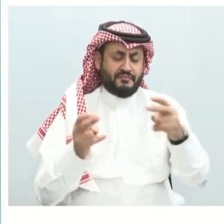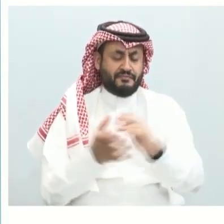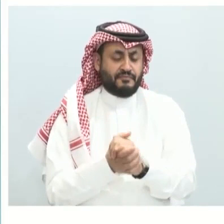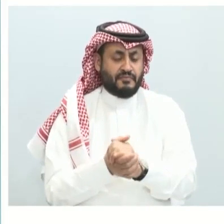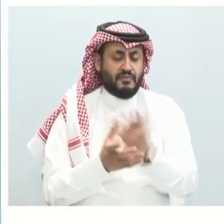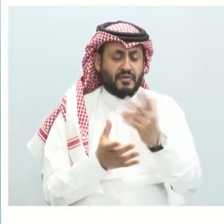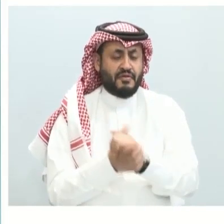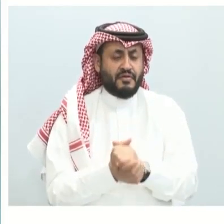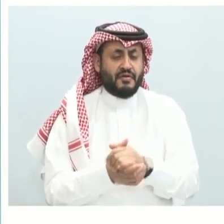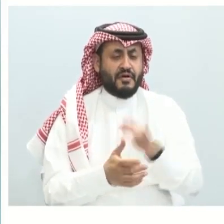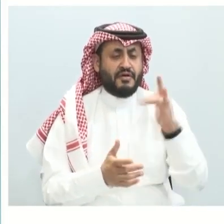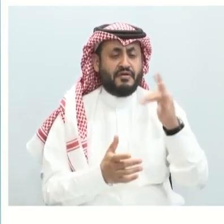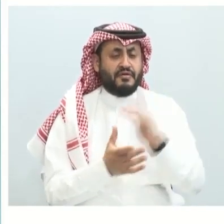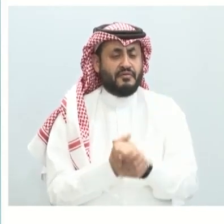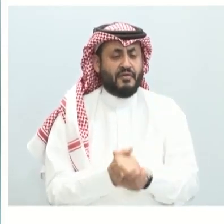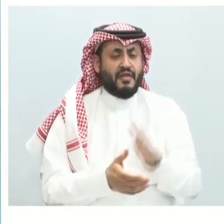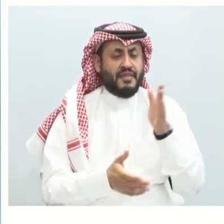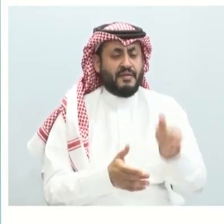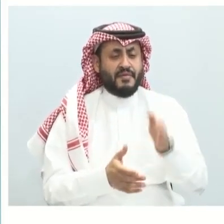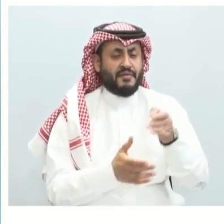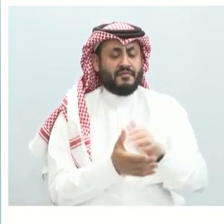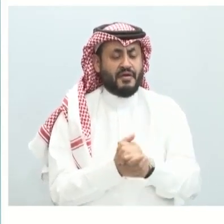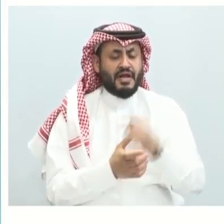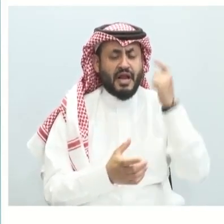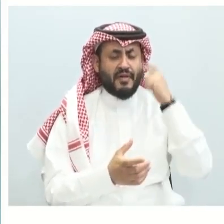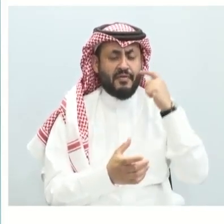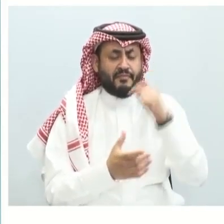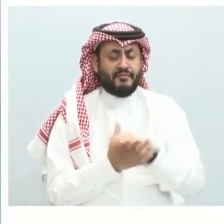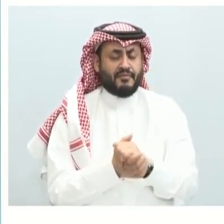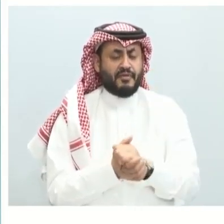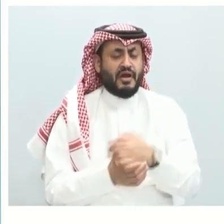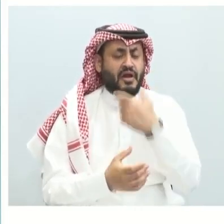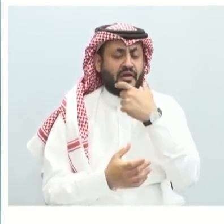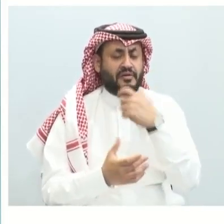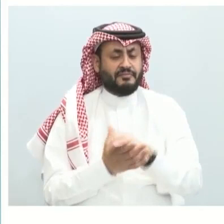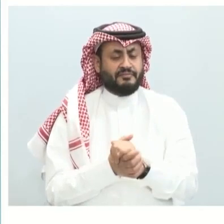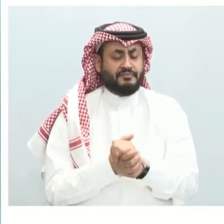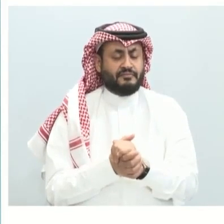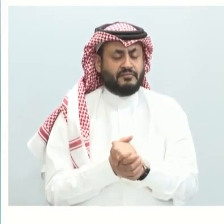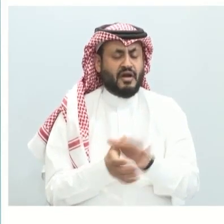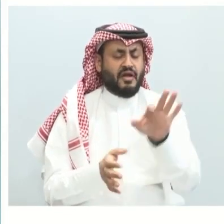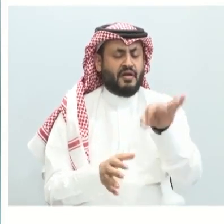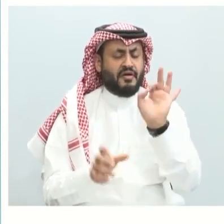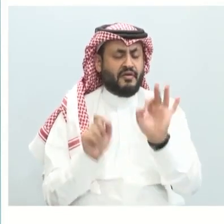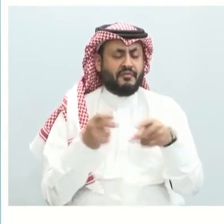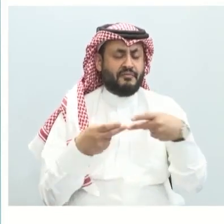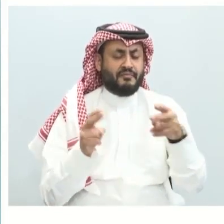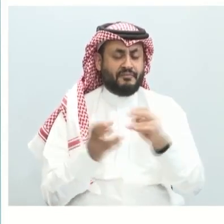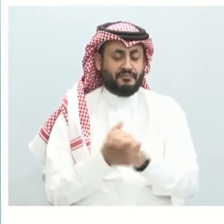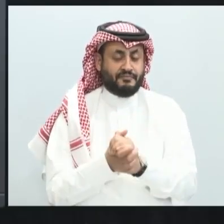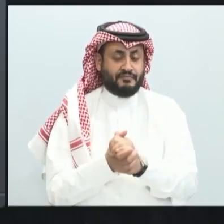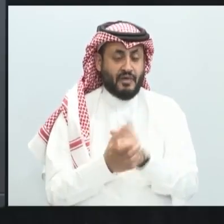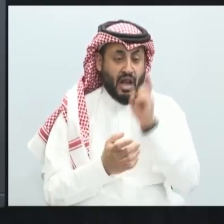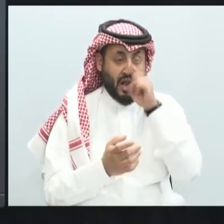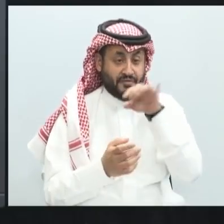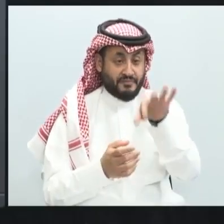to Jeddah, or I am going to Najran. So your partner must